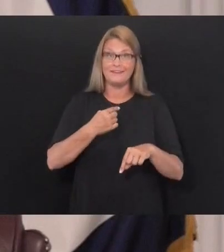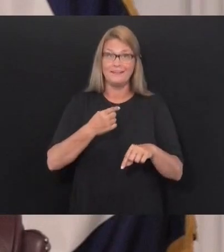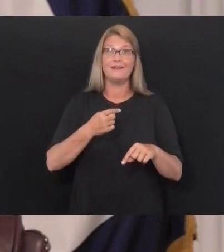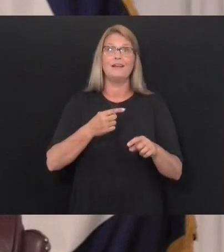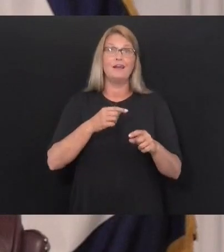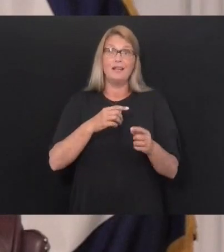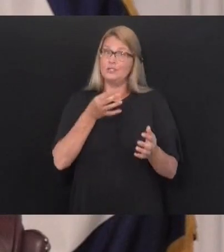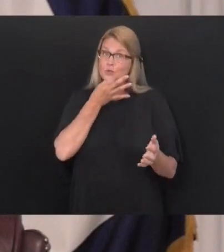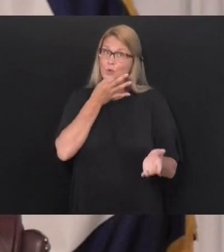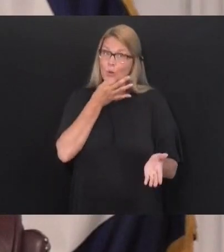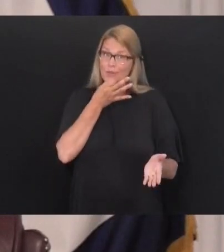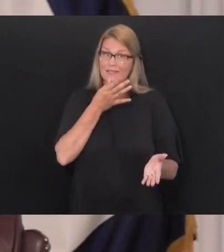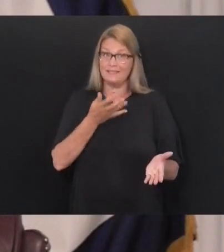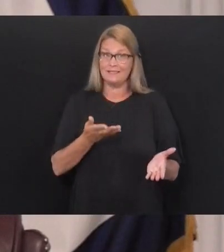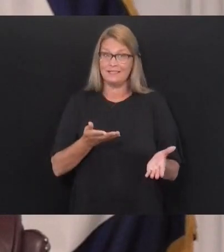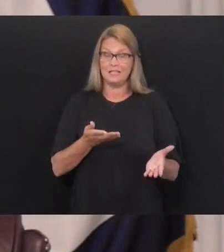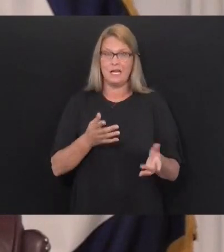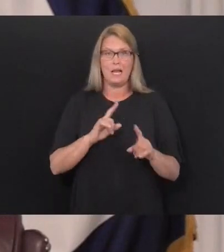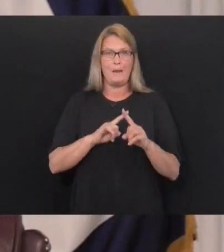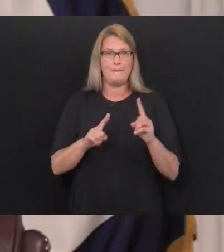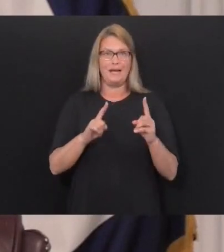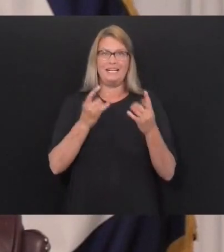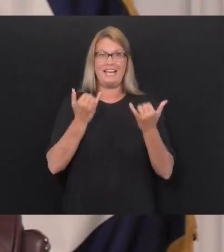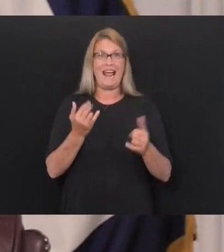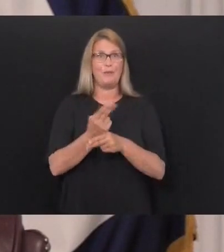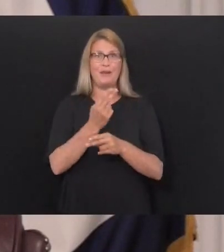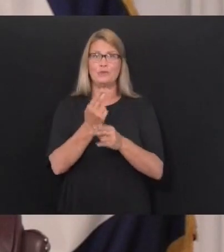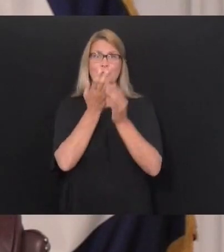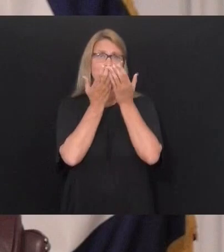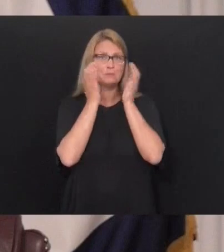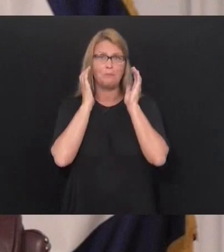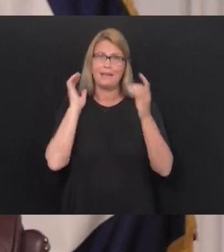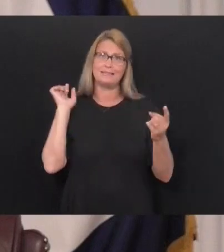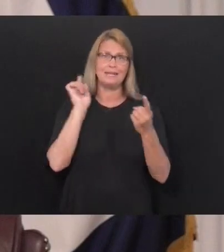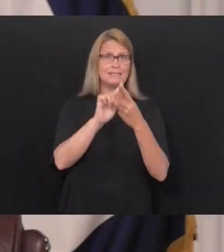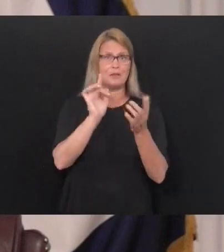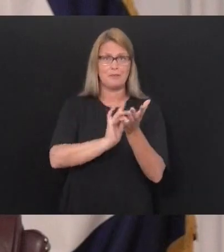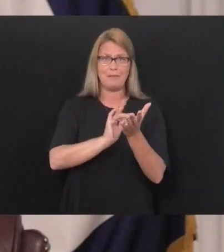Monday, or what kind of timeline you're looking at as you get the input from the numbers.